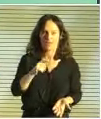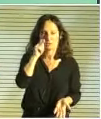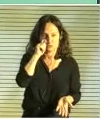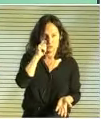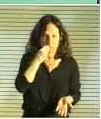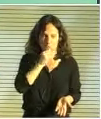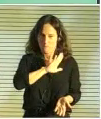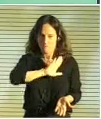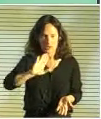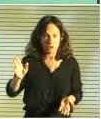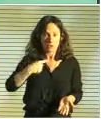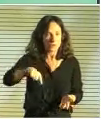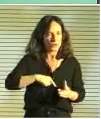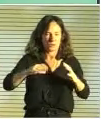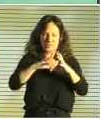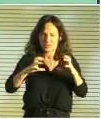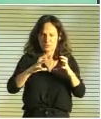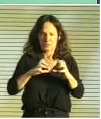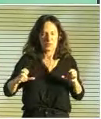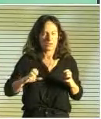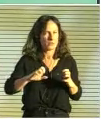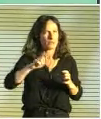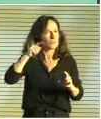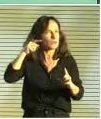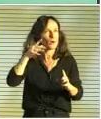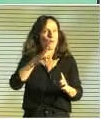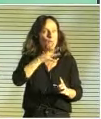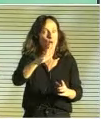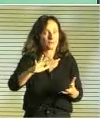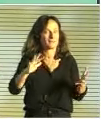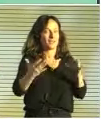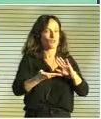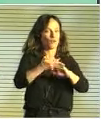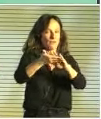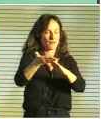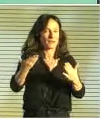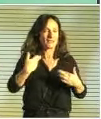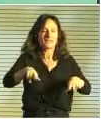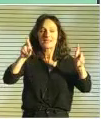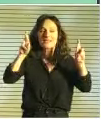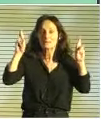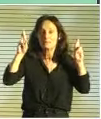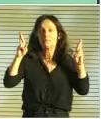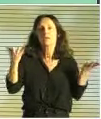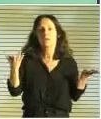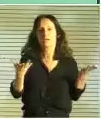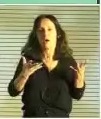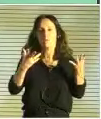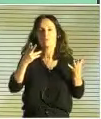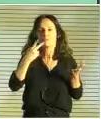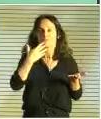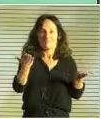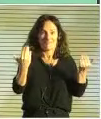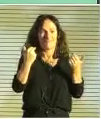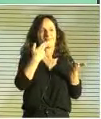transformation, the sustainable transformation, and hopefully we will get a lot of partners. And if there are any good ideas out of this